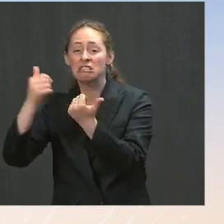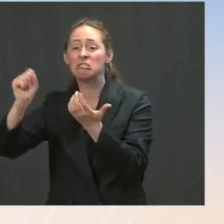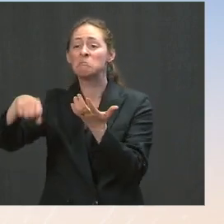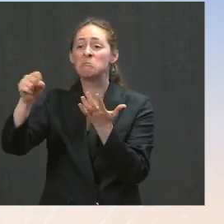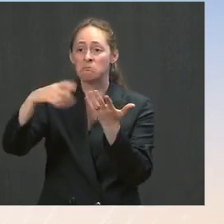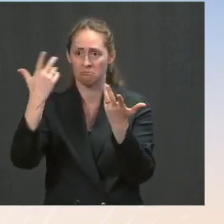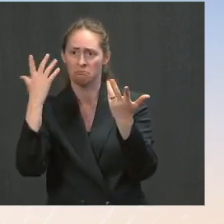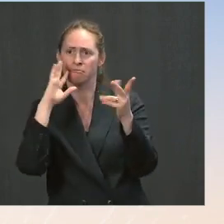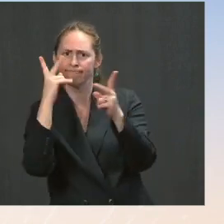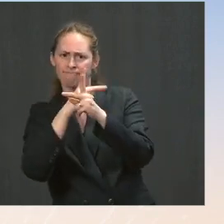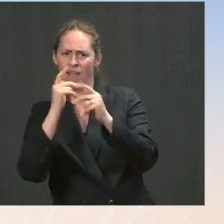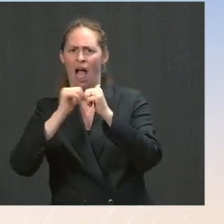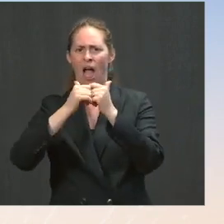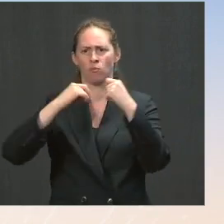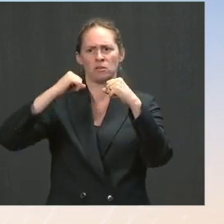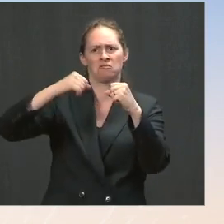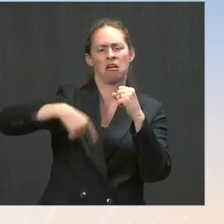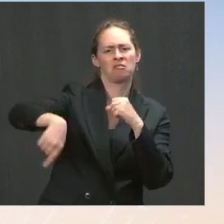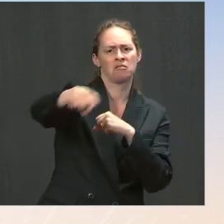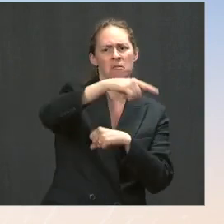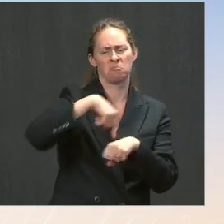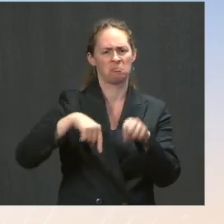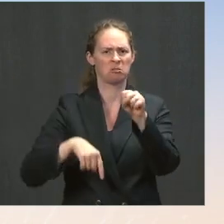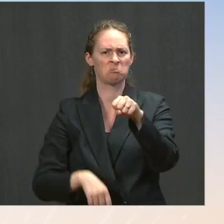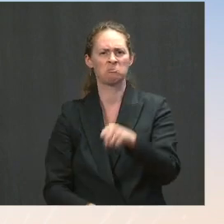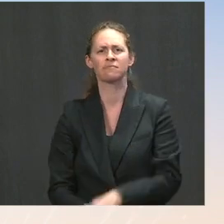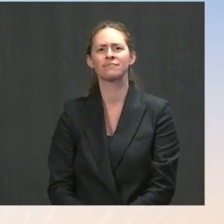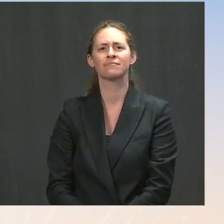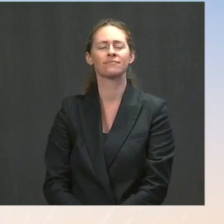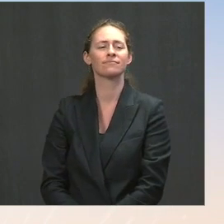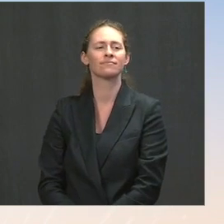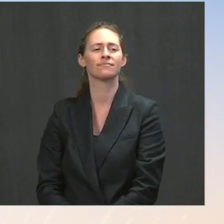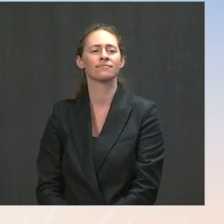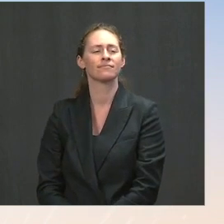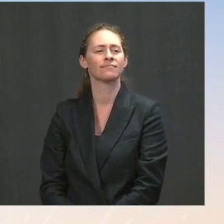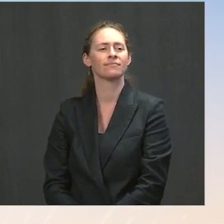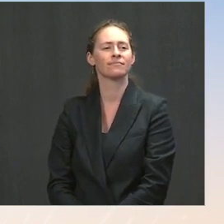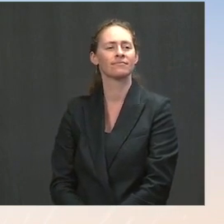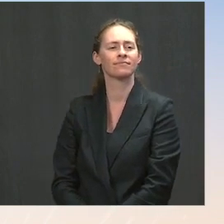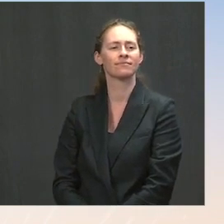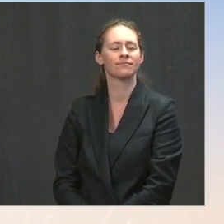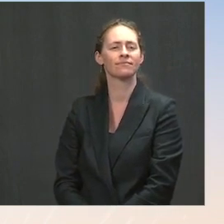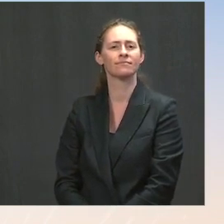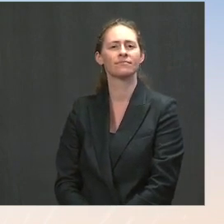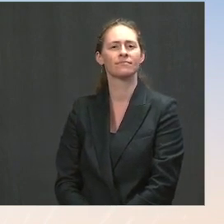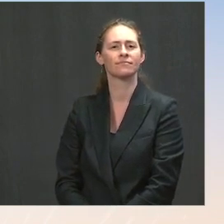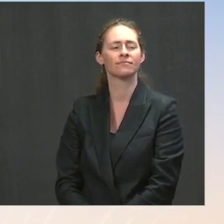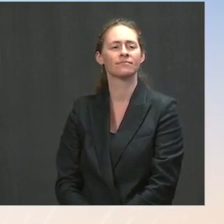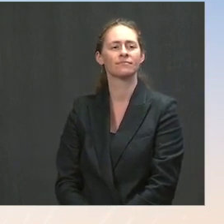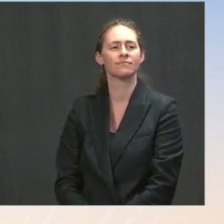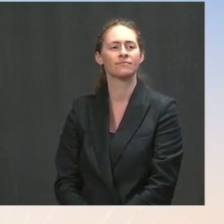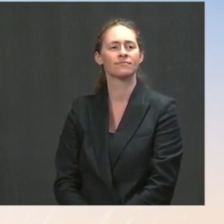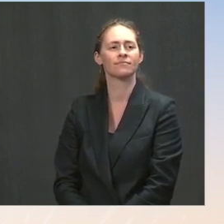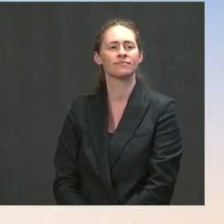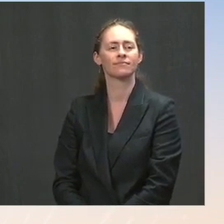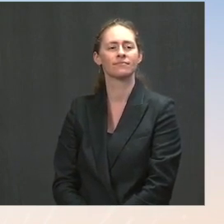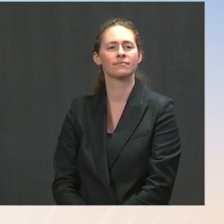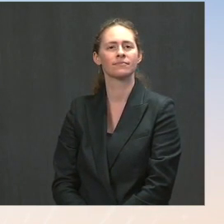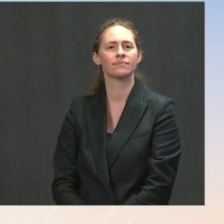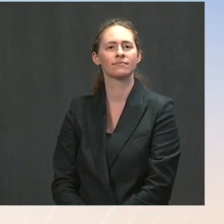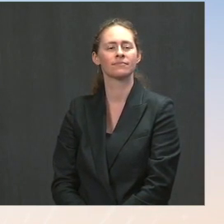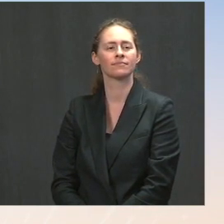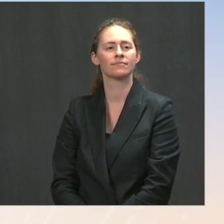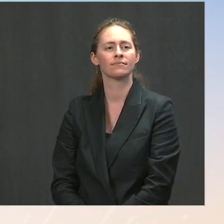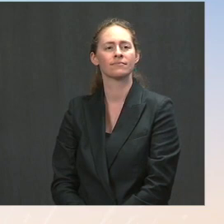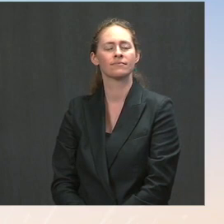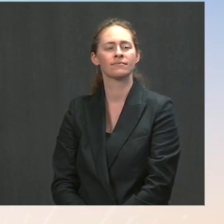Thank you, Jen. Just explicitly, when President Biden was presented with this latest guidance from CDC, what was